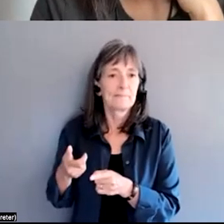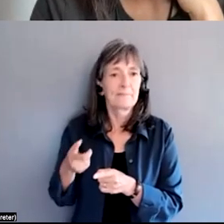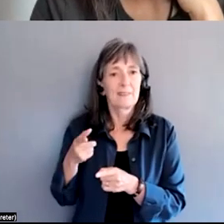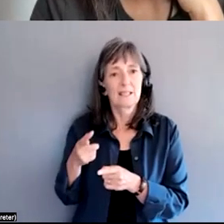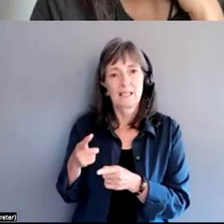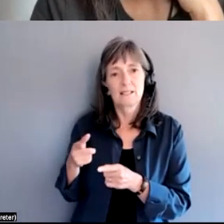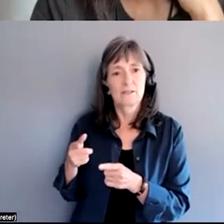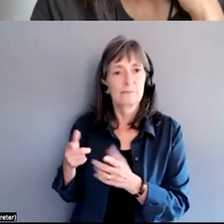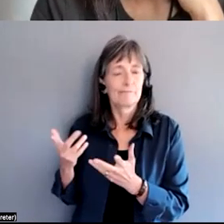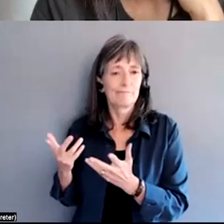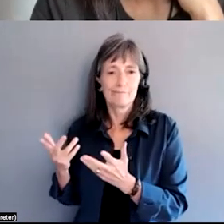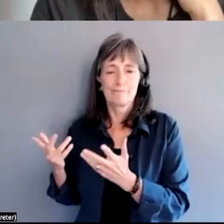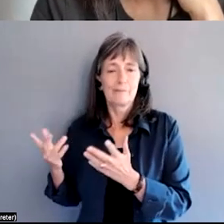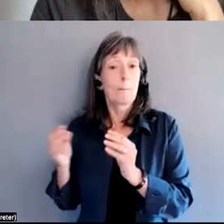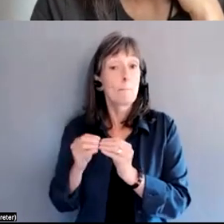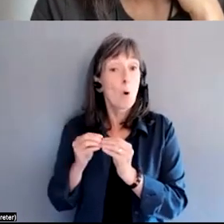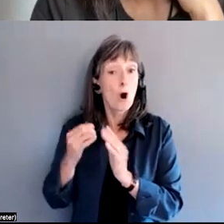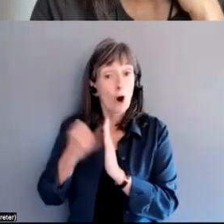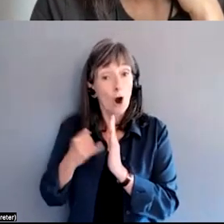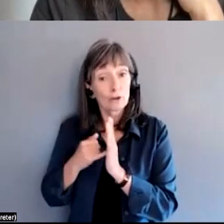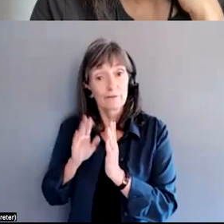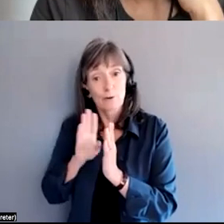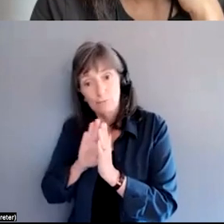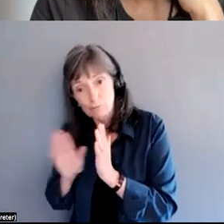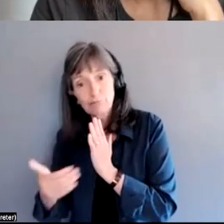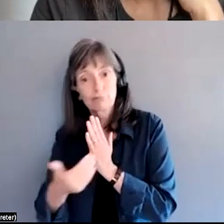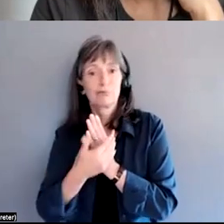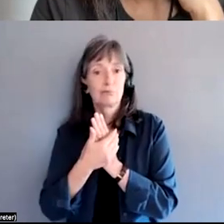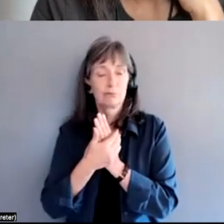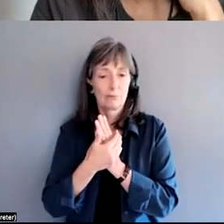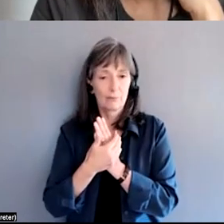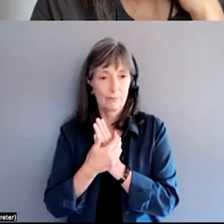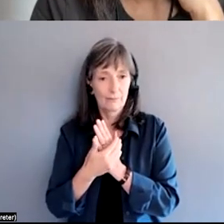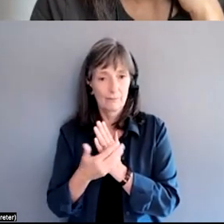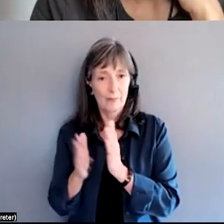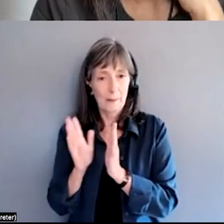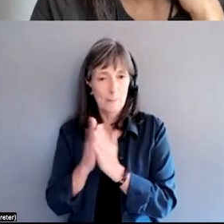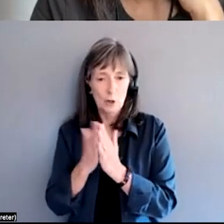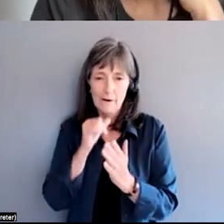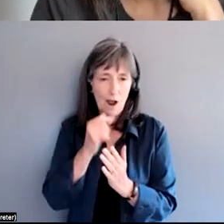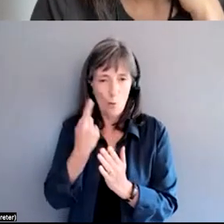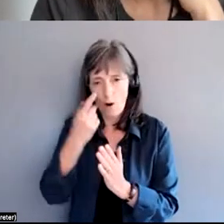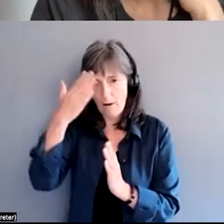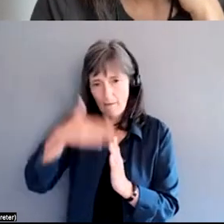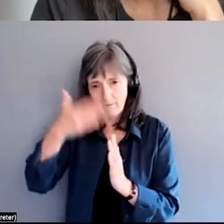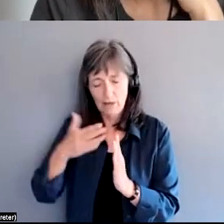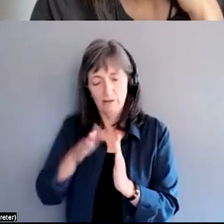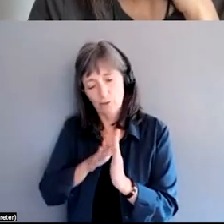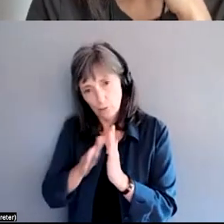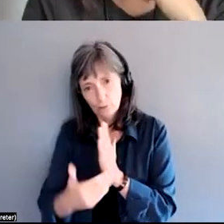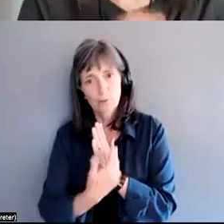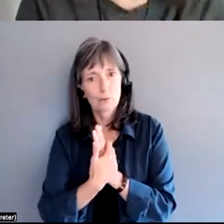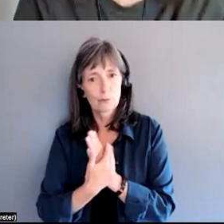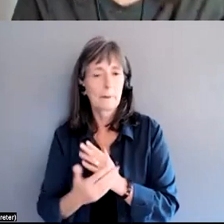there's more of the artwork to wrap around. So just from a technical perspective, you're dealing with different things. But I do think